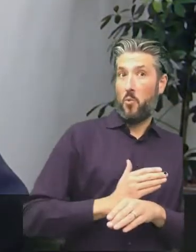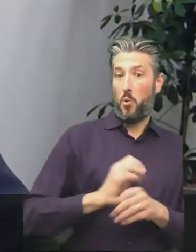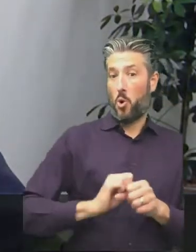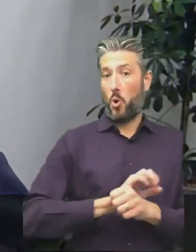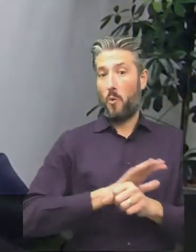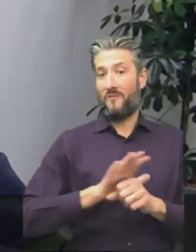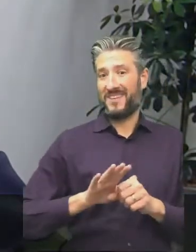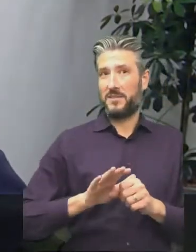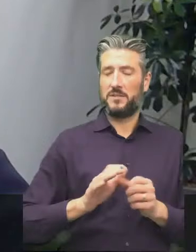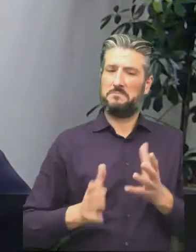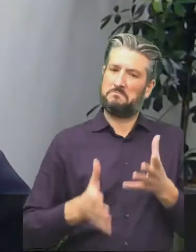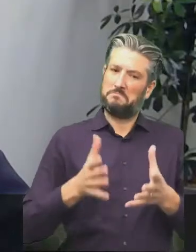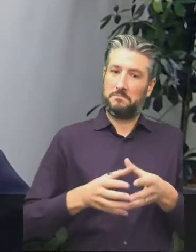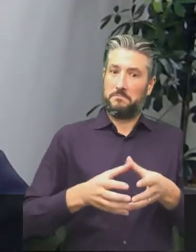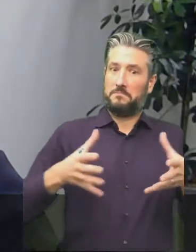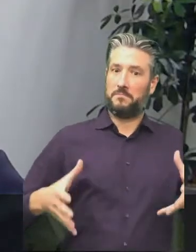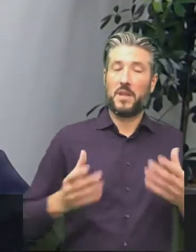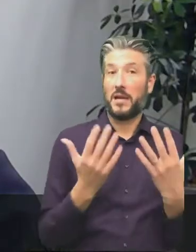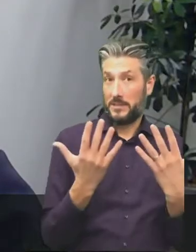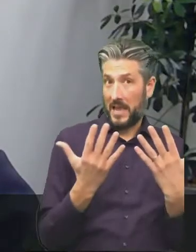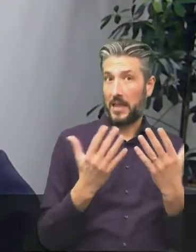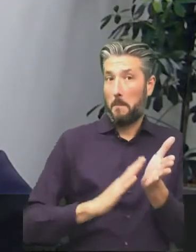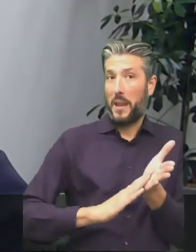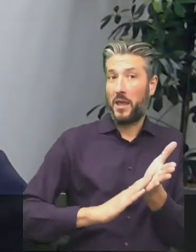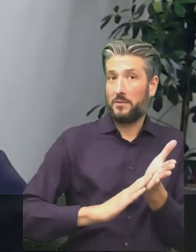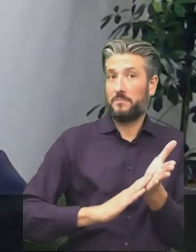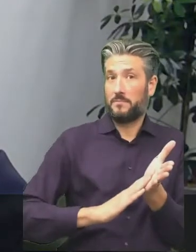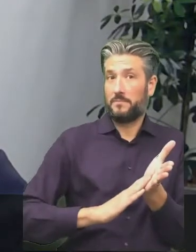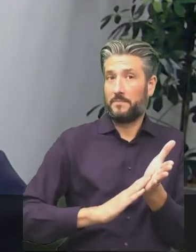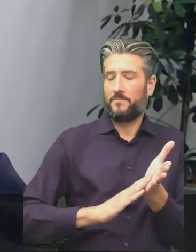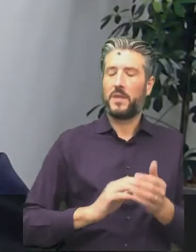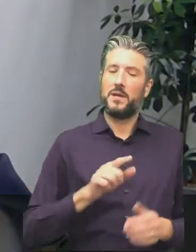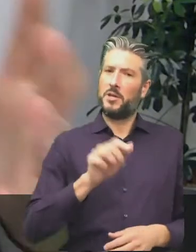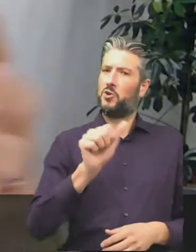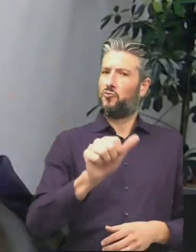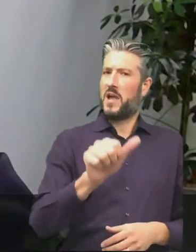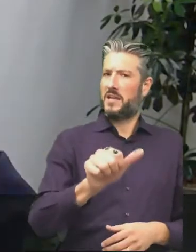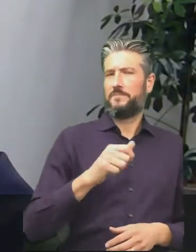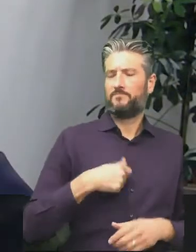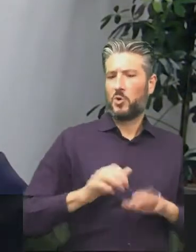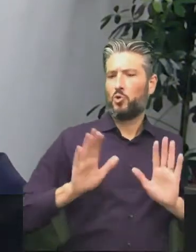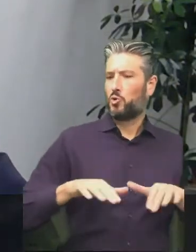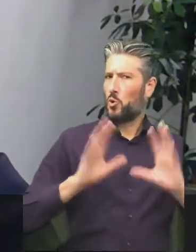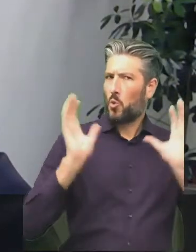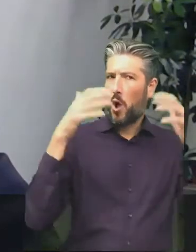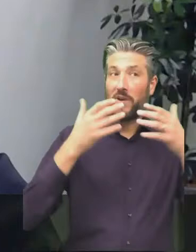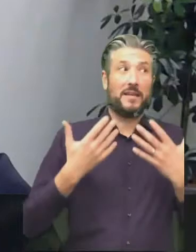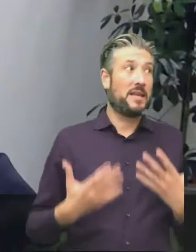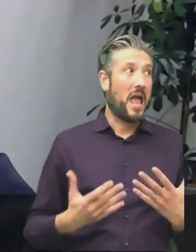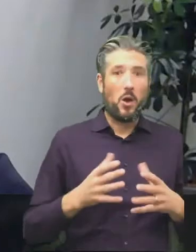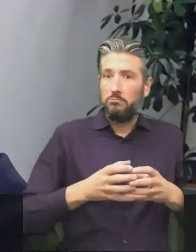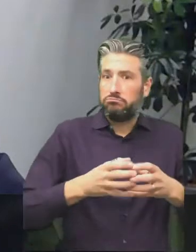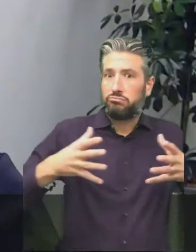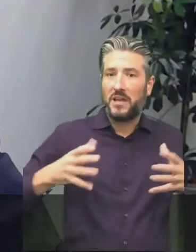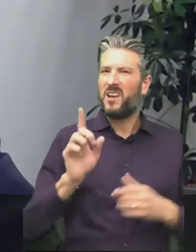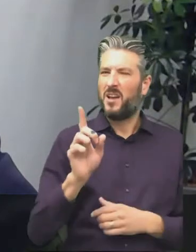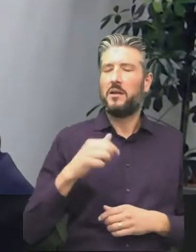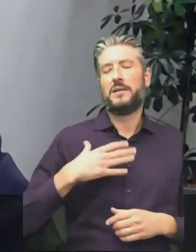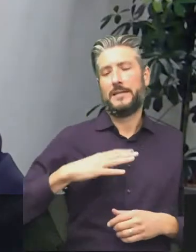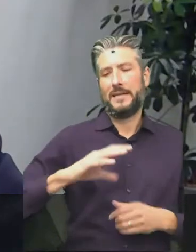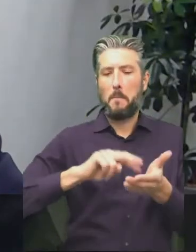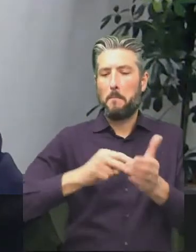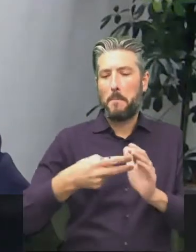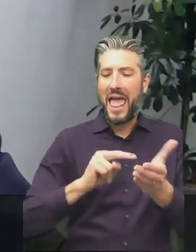city. And you're absolutely right. We've got to not be worried about the growth, but plan for that. And that means investing in our